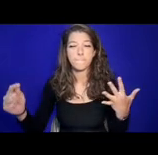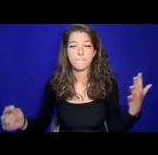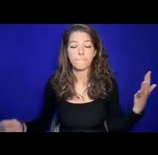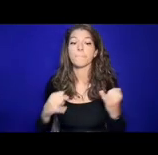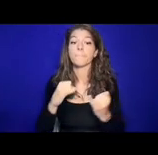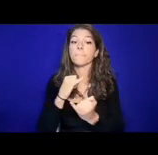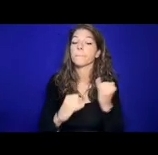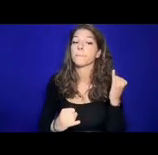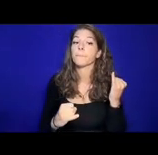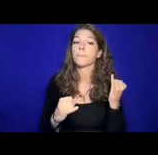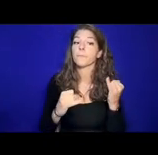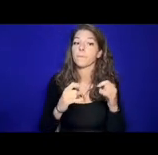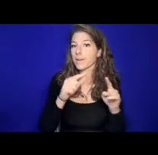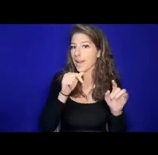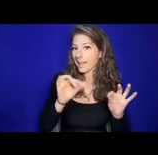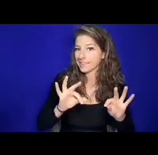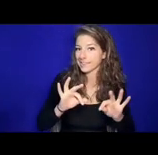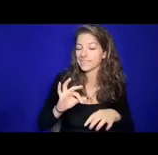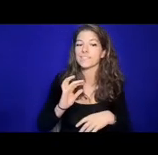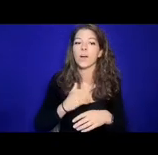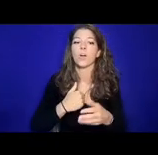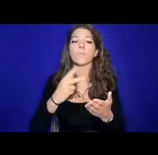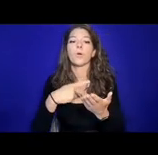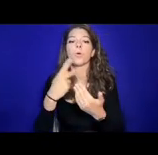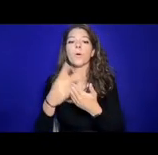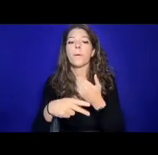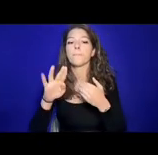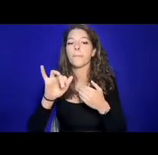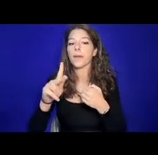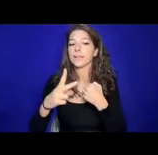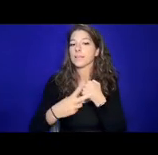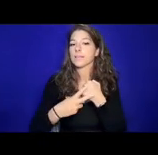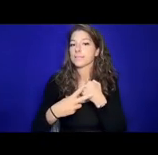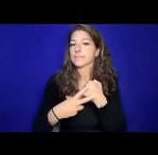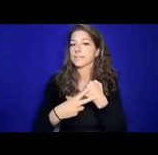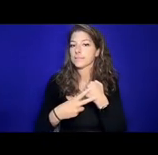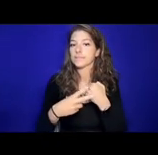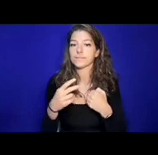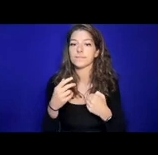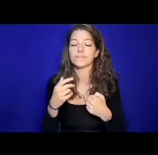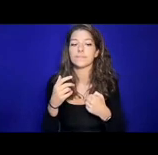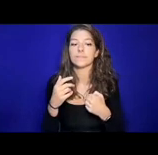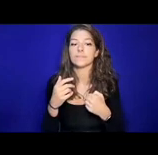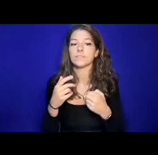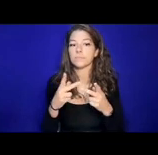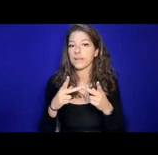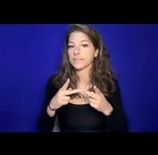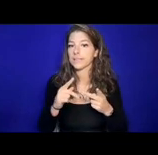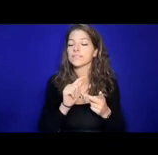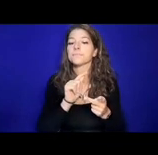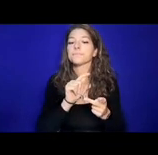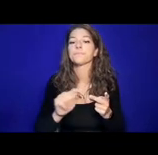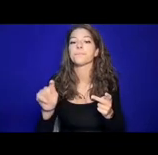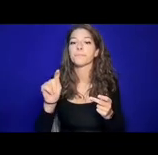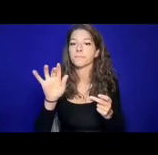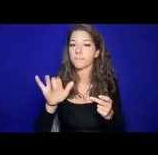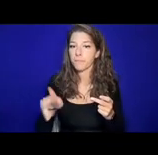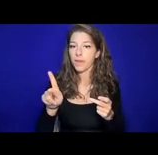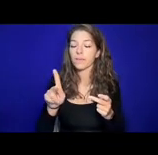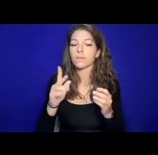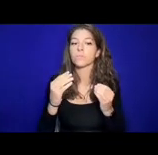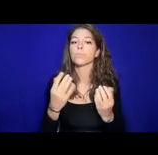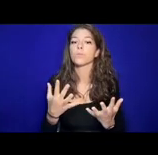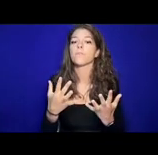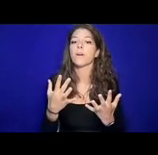the table, certainly not least, are our program banking institutions. These banking institutions